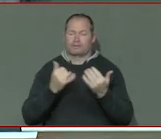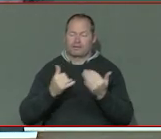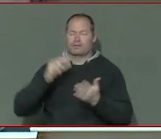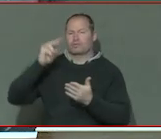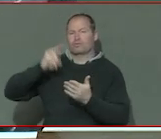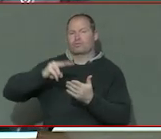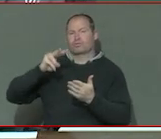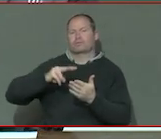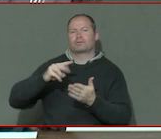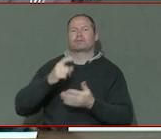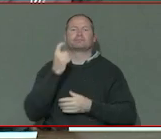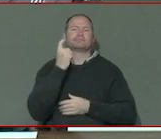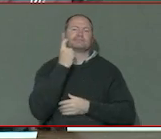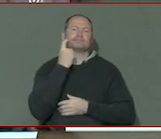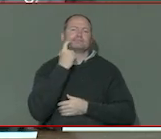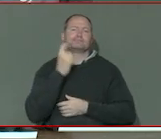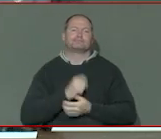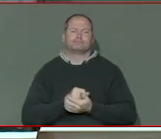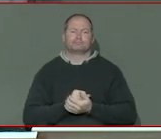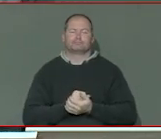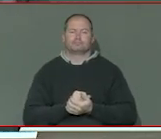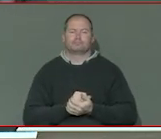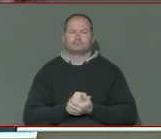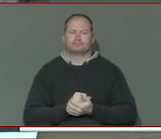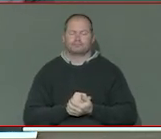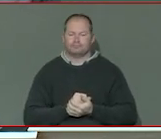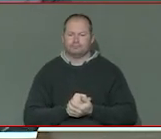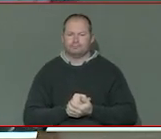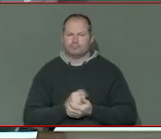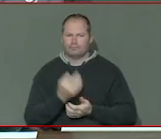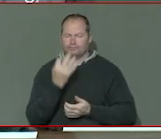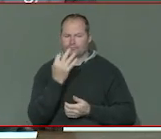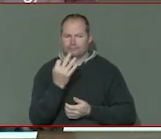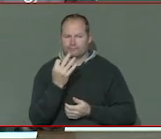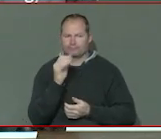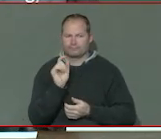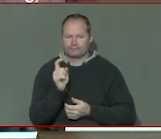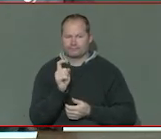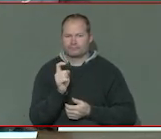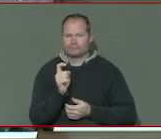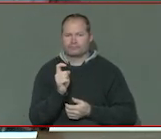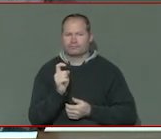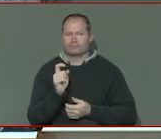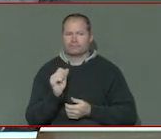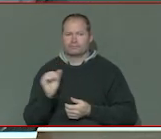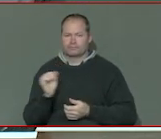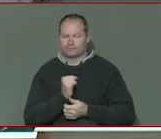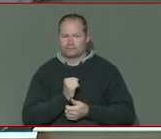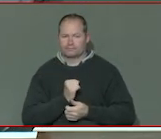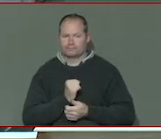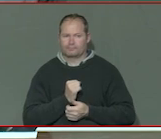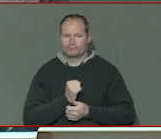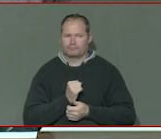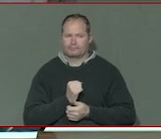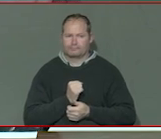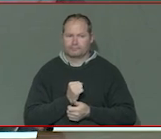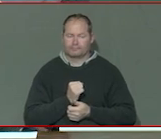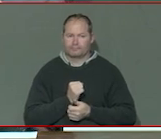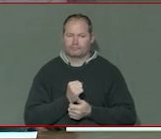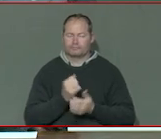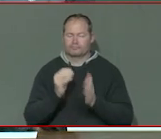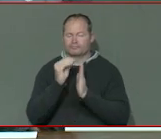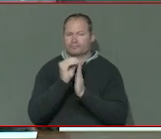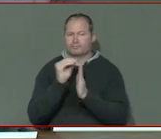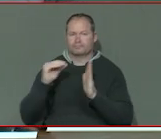an EFT for 3,000 Rand issued by us had not been recorded in the